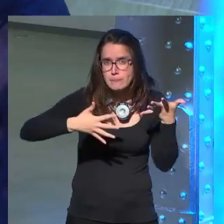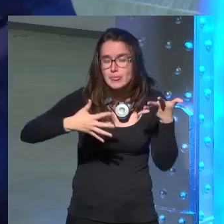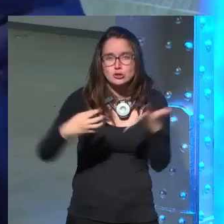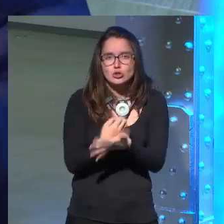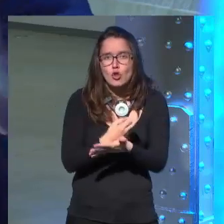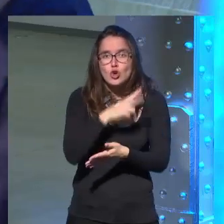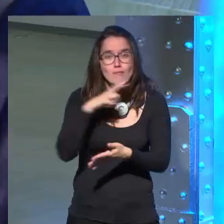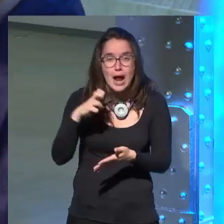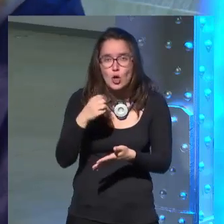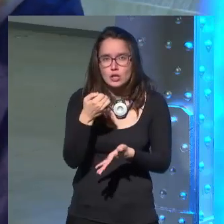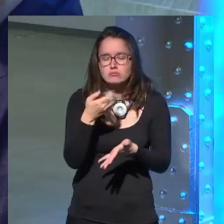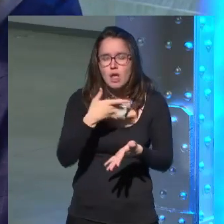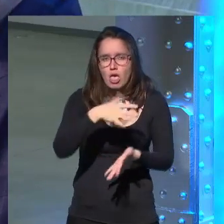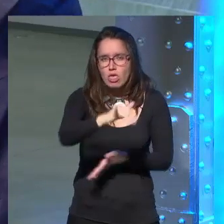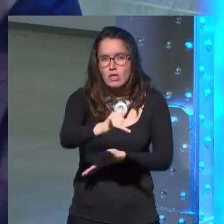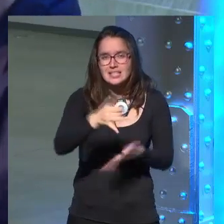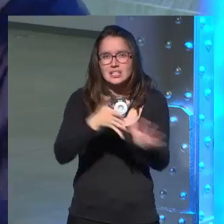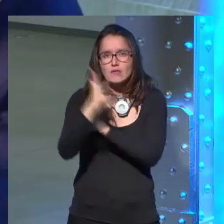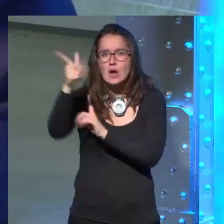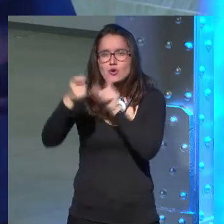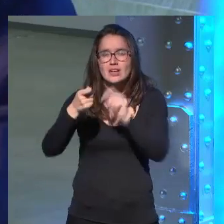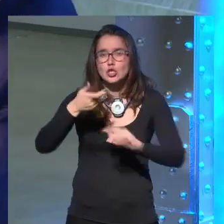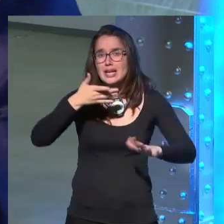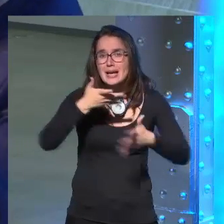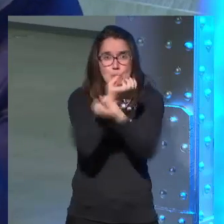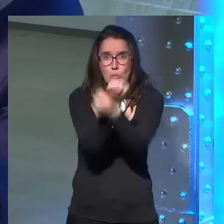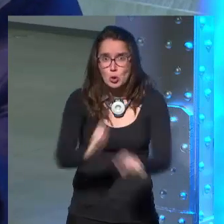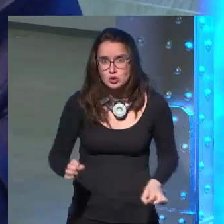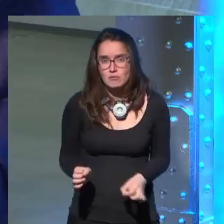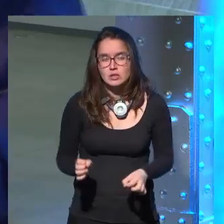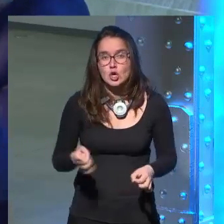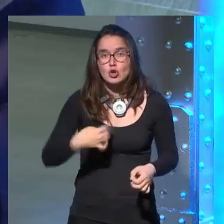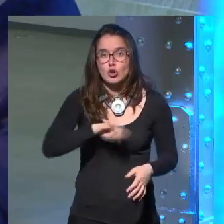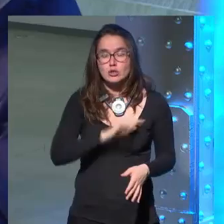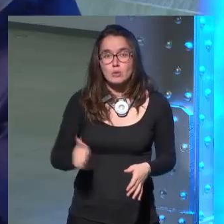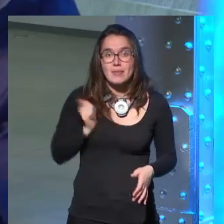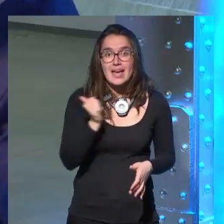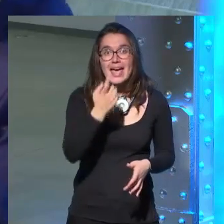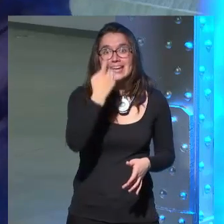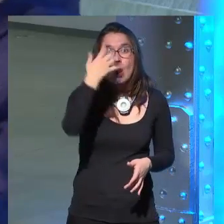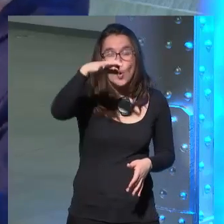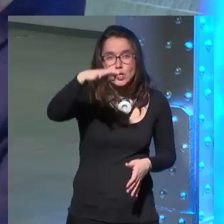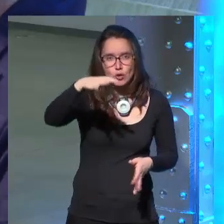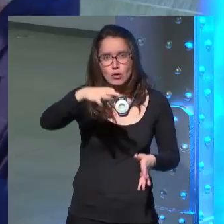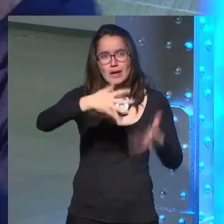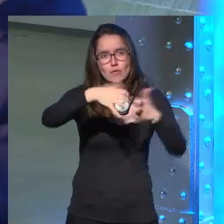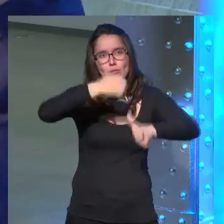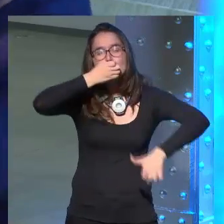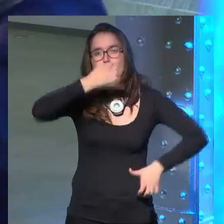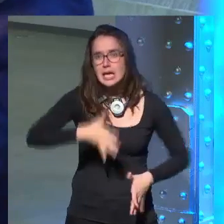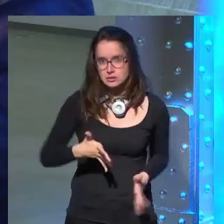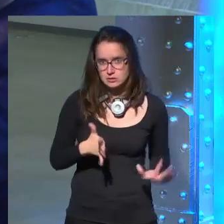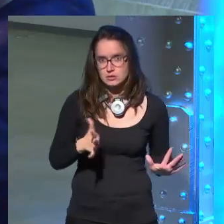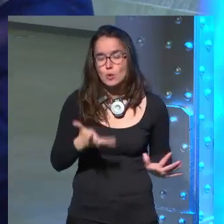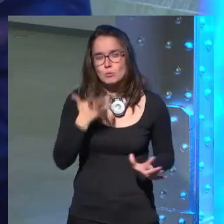perfect, but there are many, many other universes where these constants are in different positions. A bit like, you know, why is the